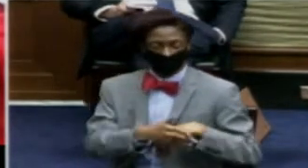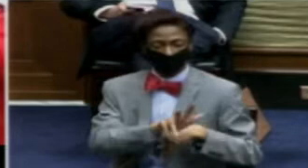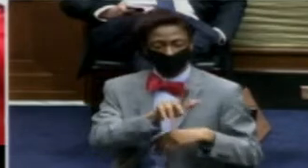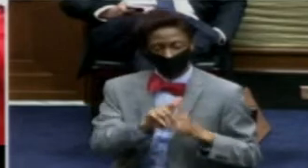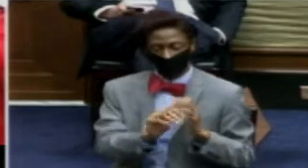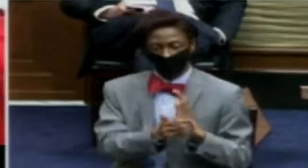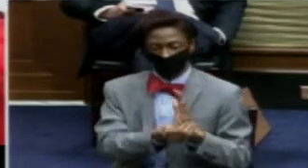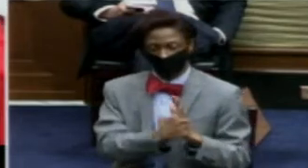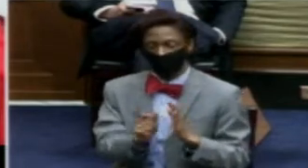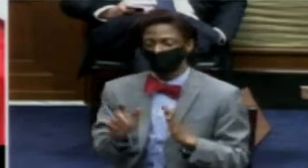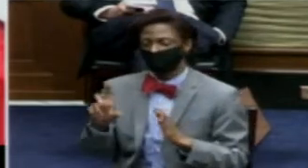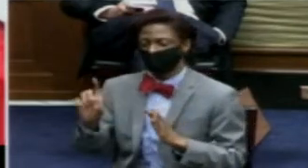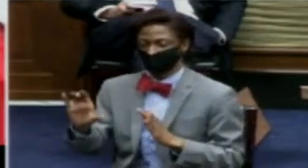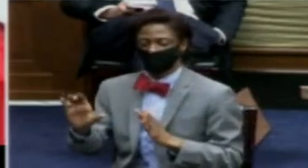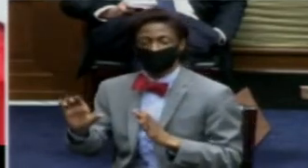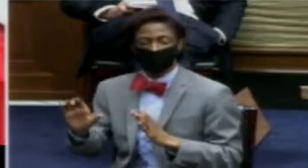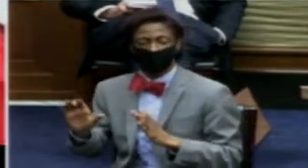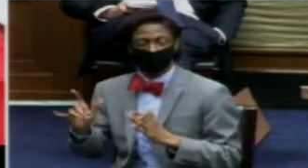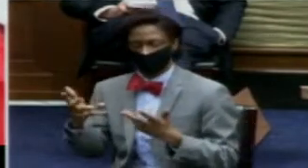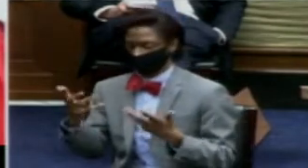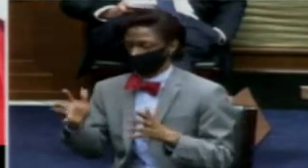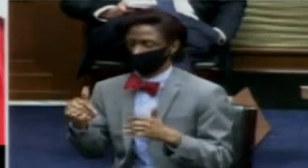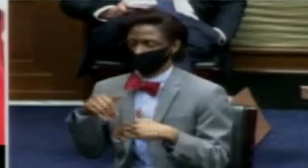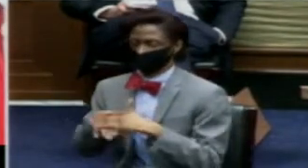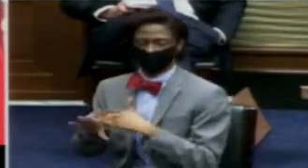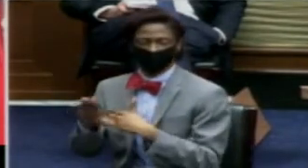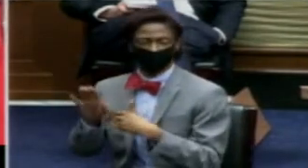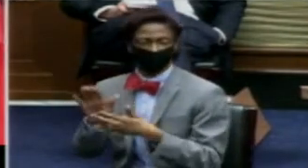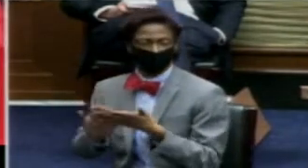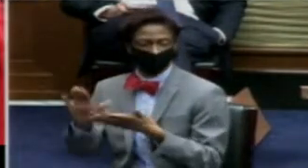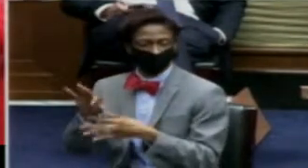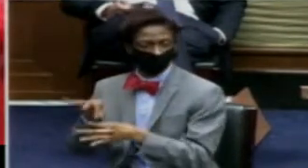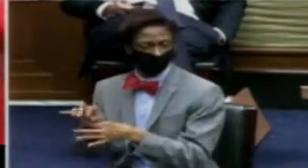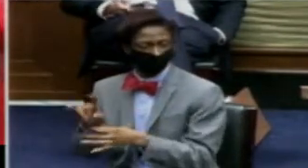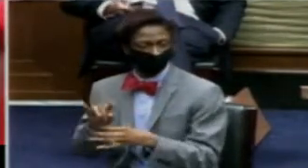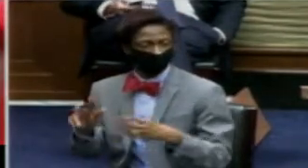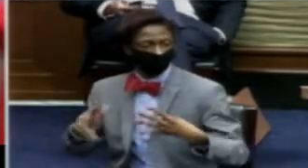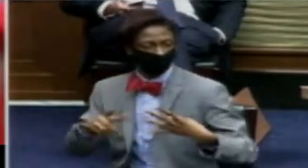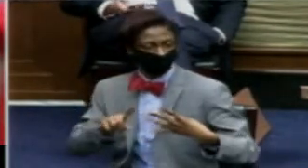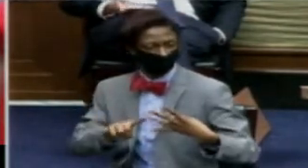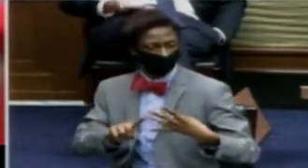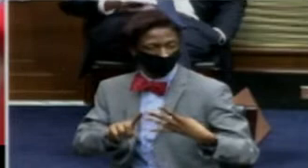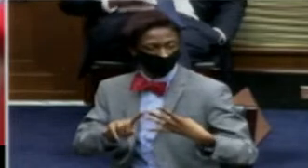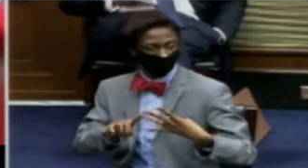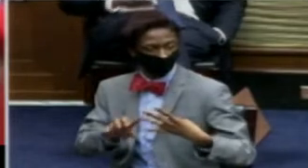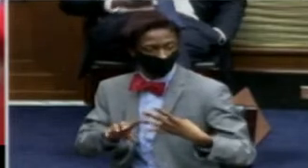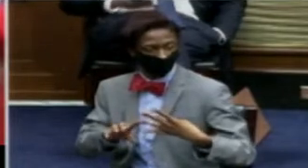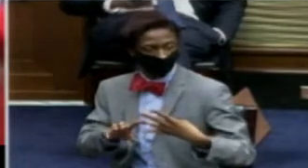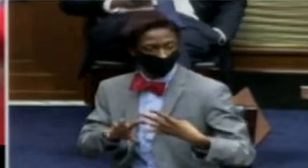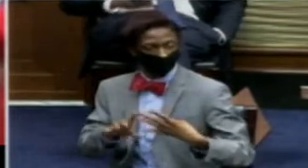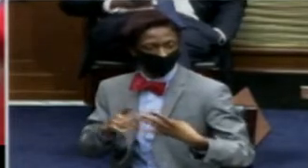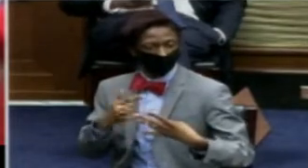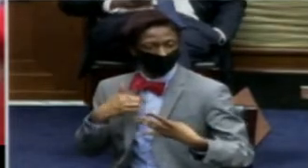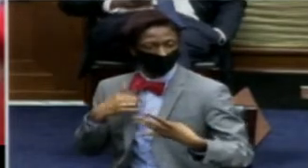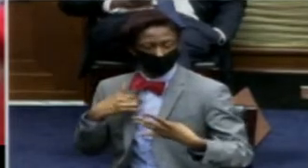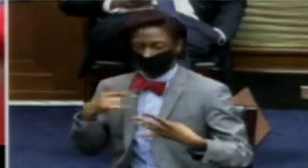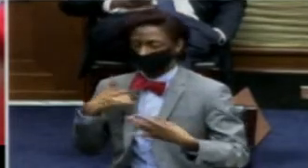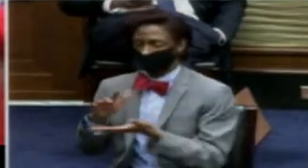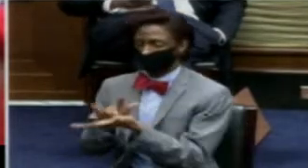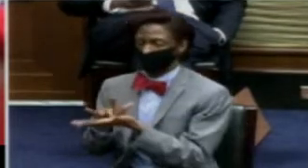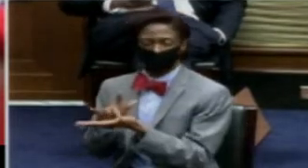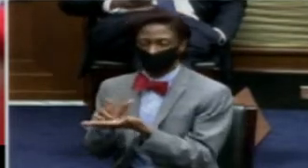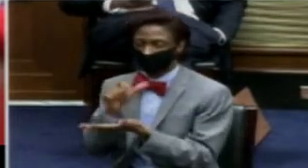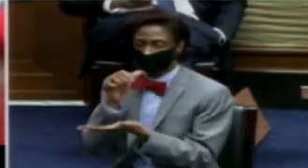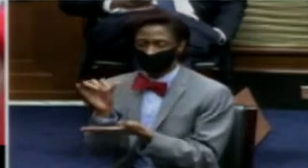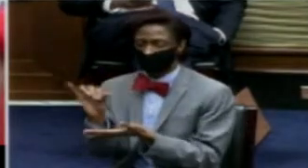the district have undue weight in the Electoral College. 3, as the capital of the country, the district enjoys advantages not possessed by any state. And 4,